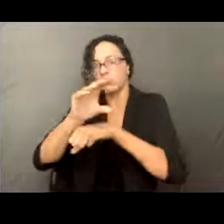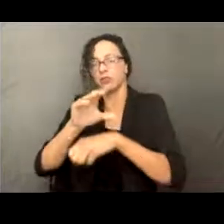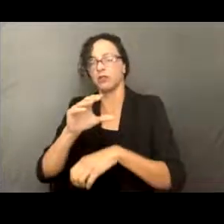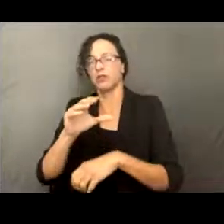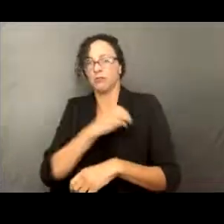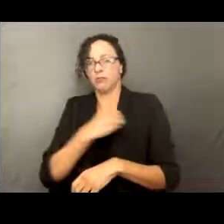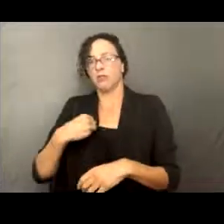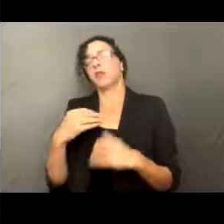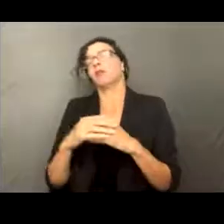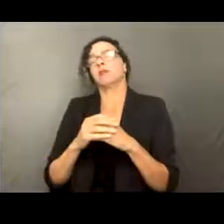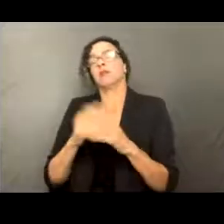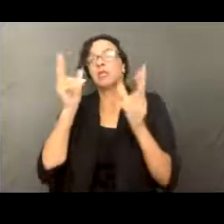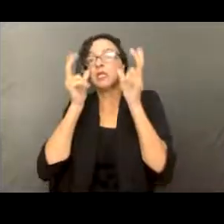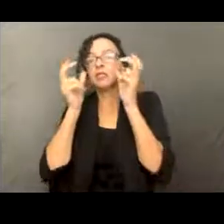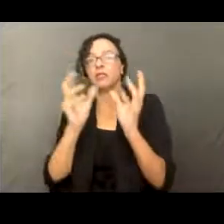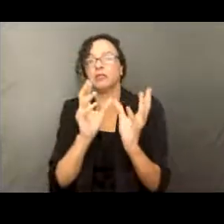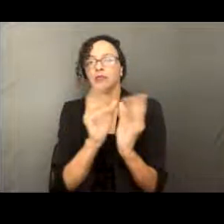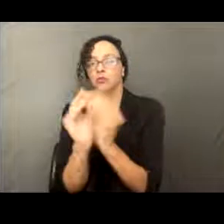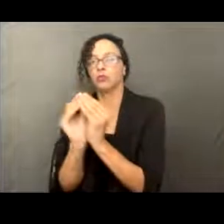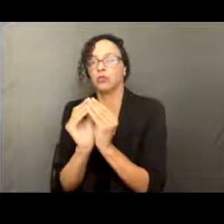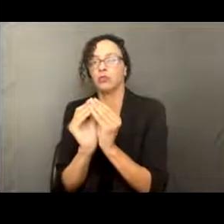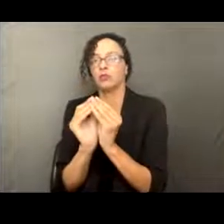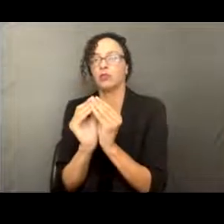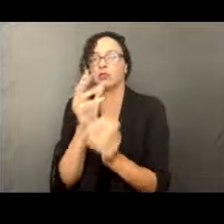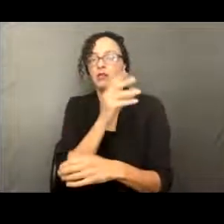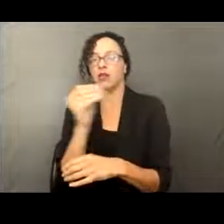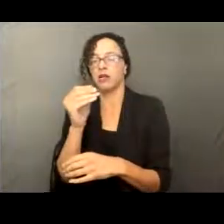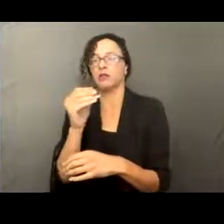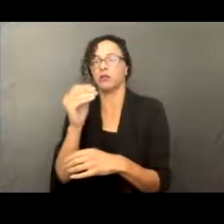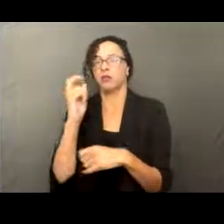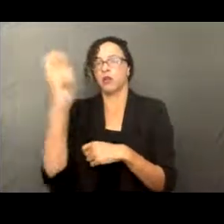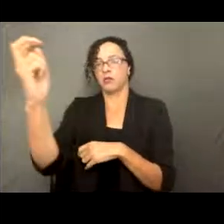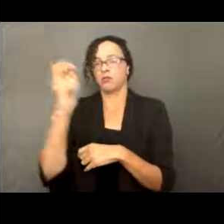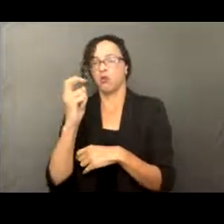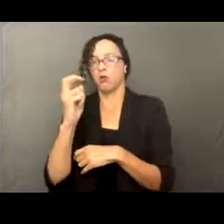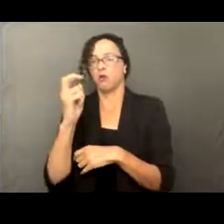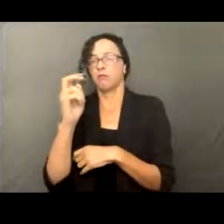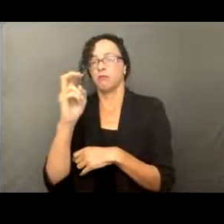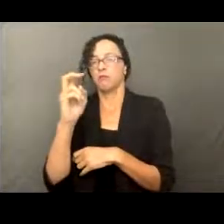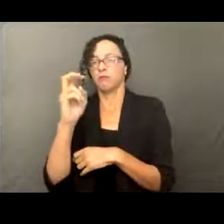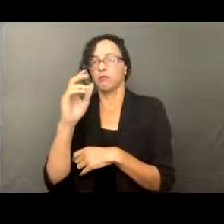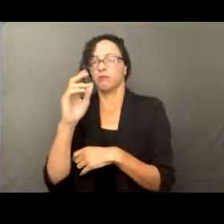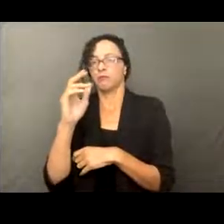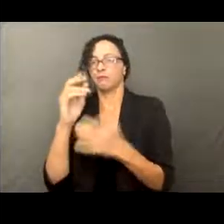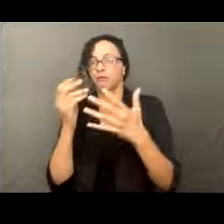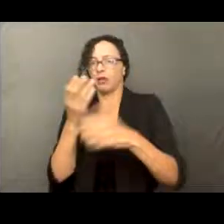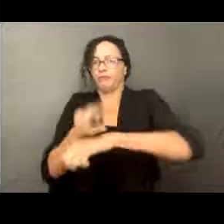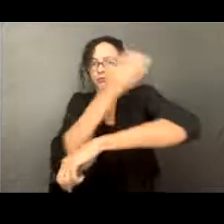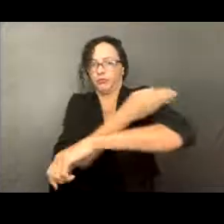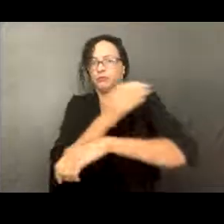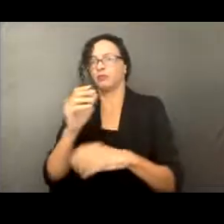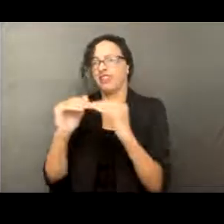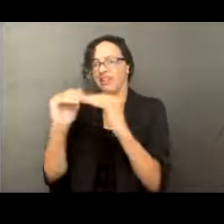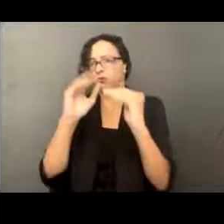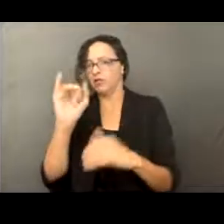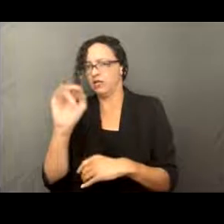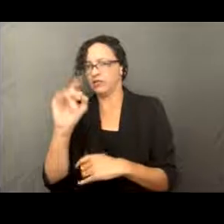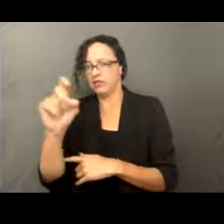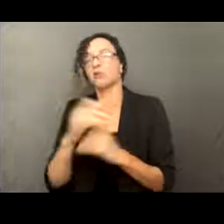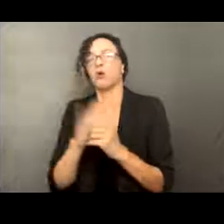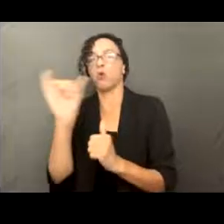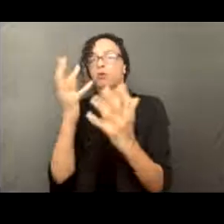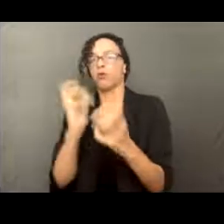Justice 40, and Caltrans's development of an equity index. I also want to acknowledge that Caltrans